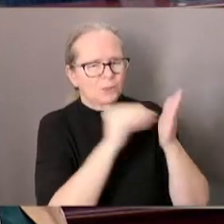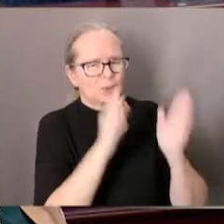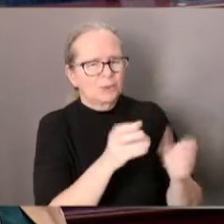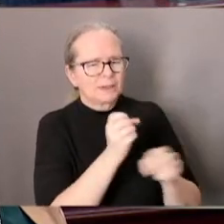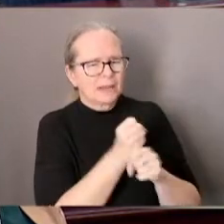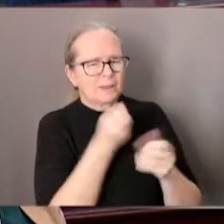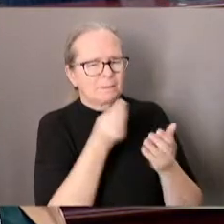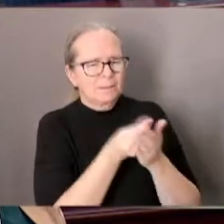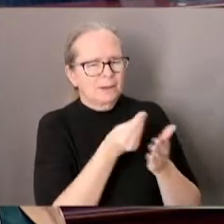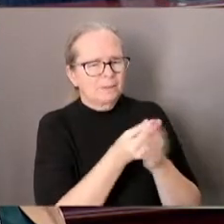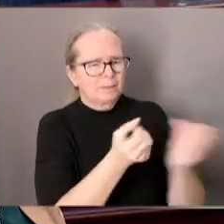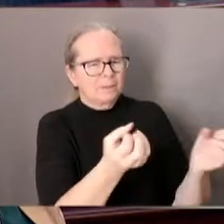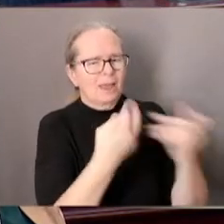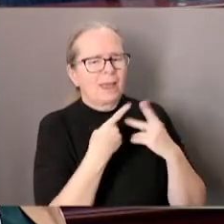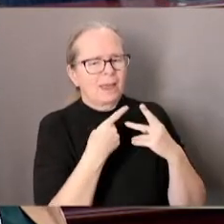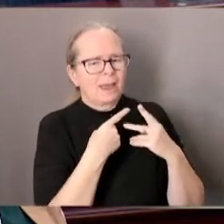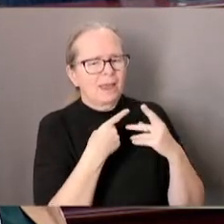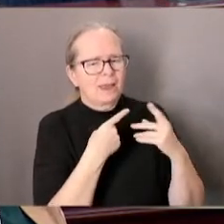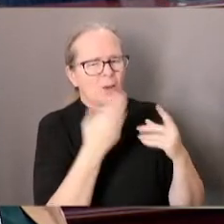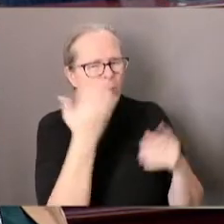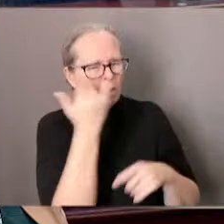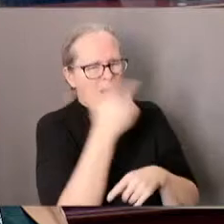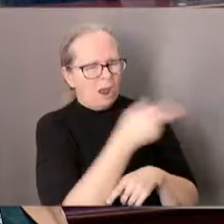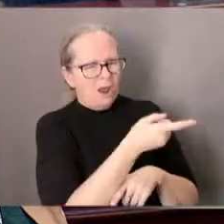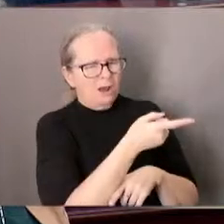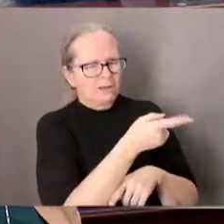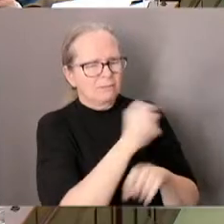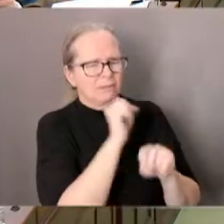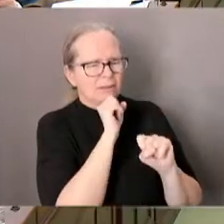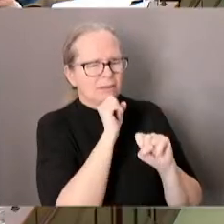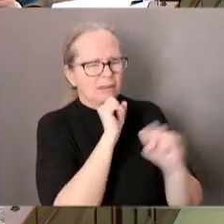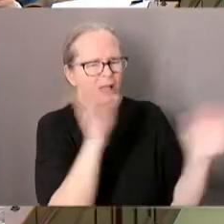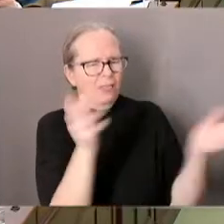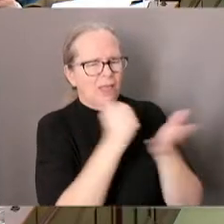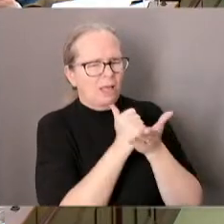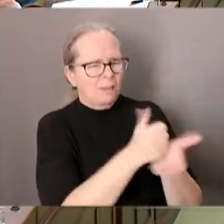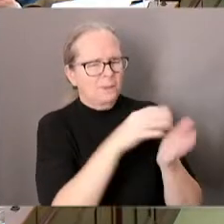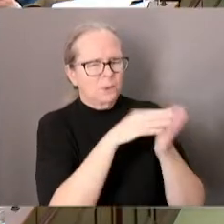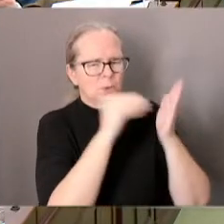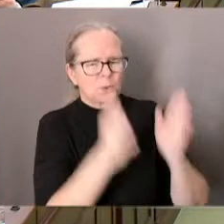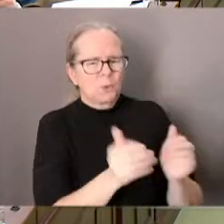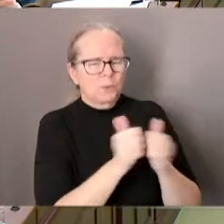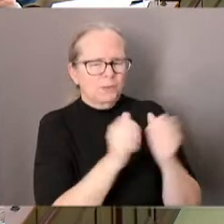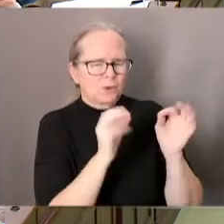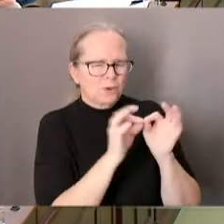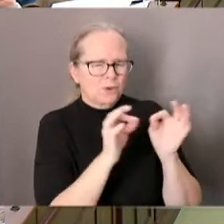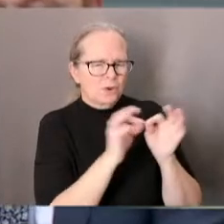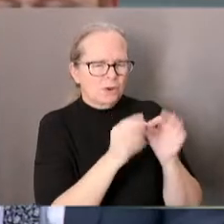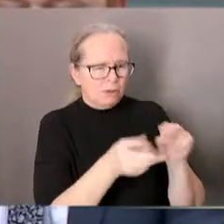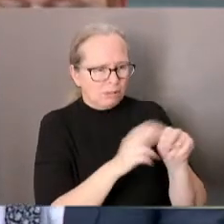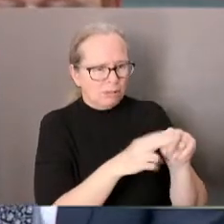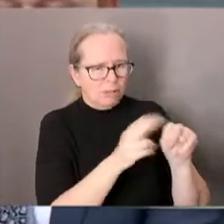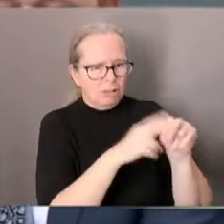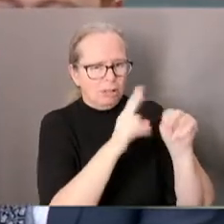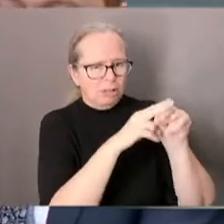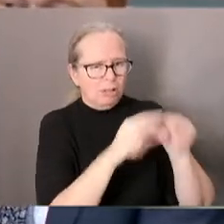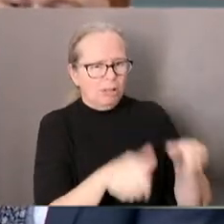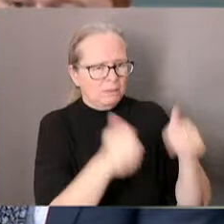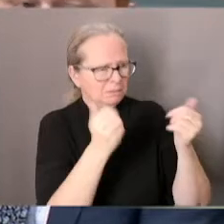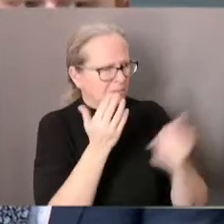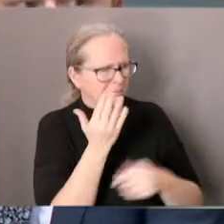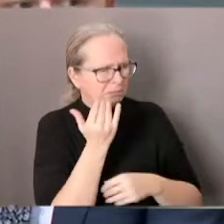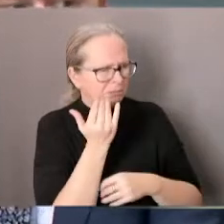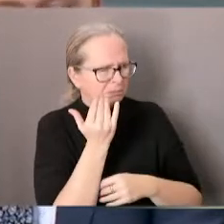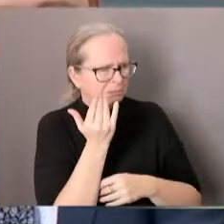to help students with the cost of living please answer the honorable the minister of advanced education uh well thank you